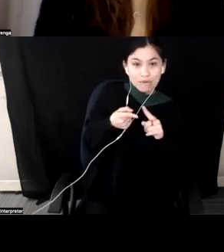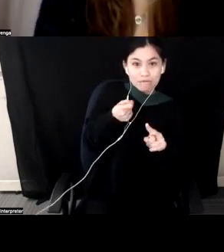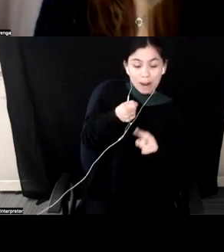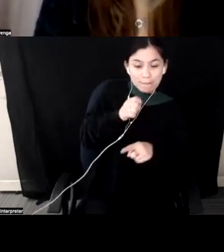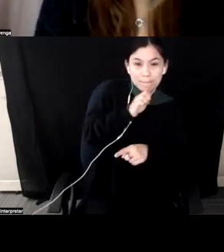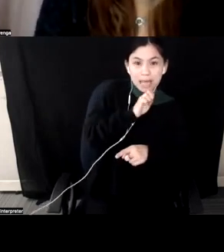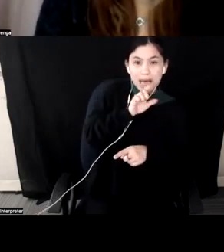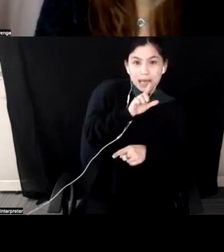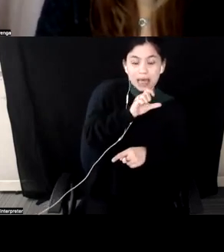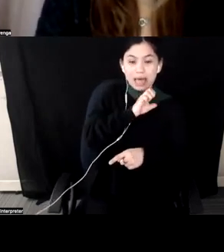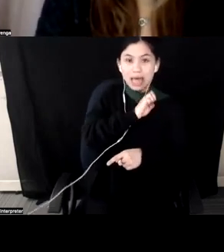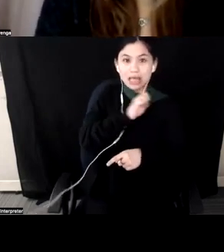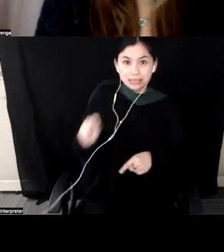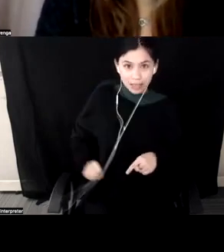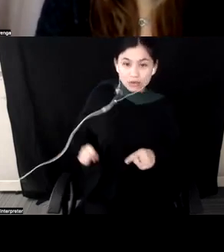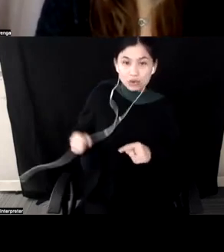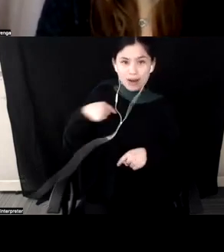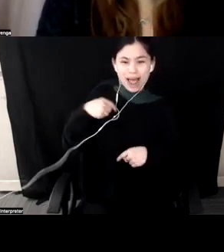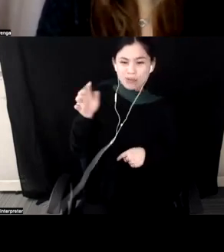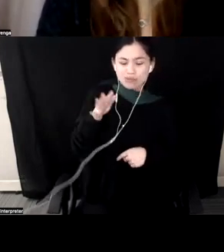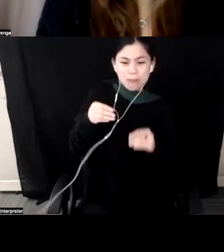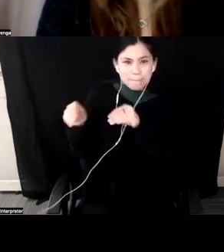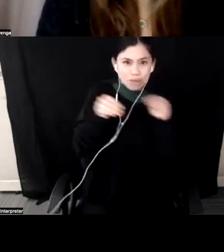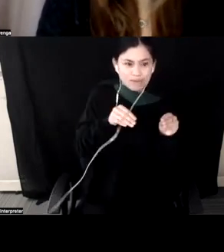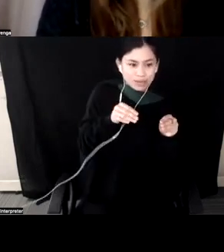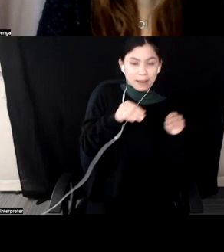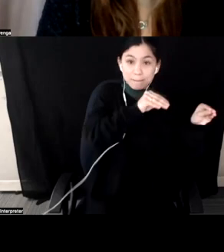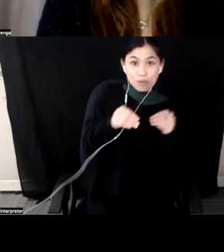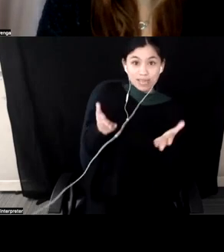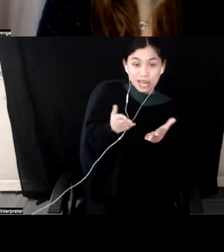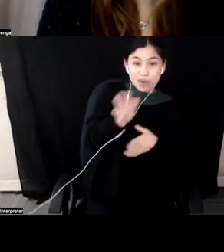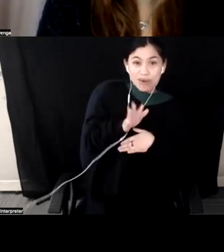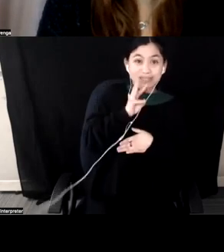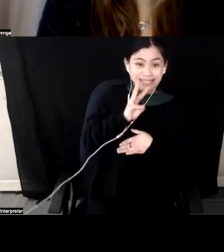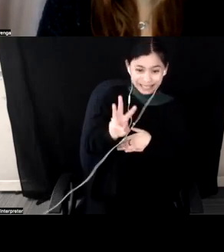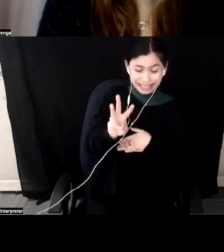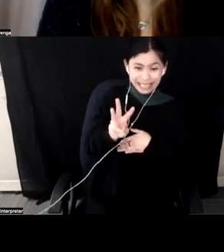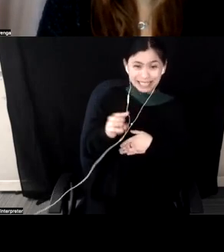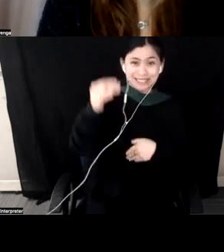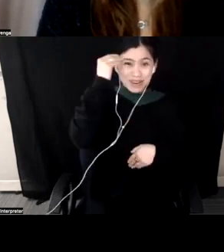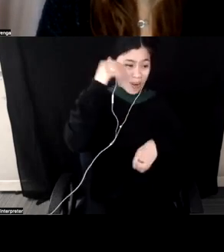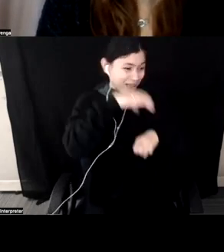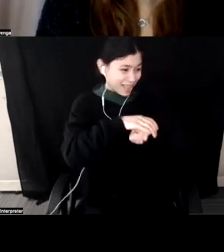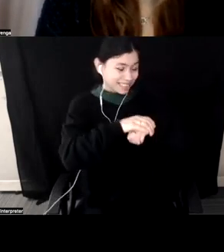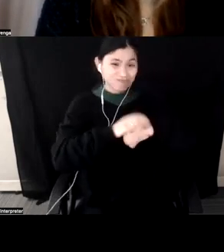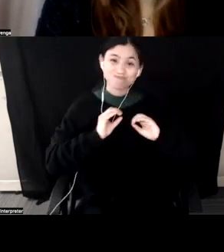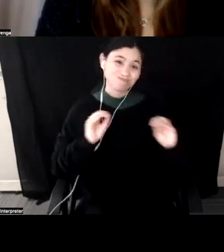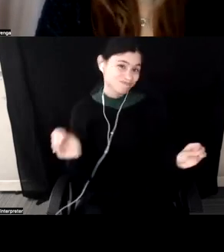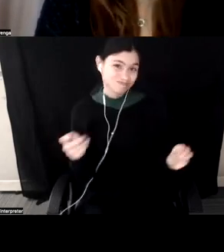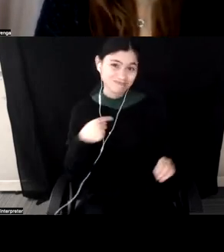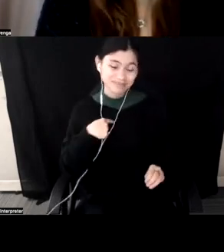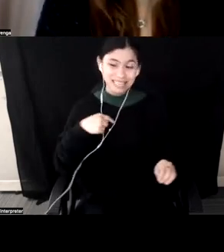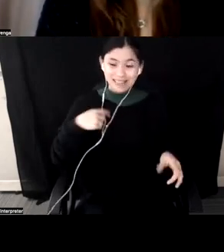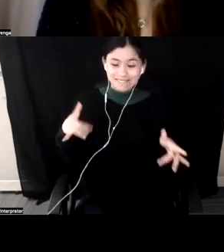old. I did not know any English. I came and felt